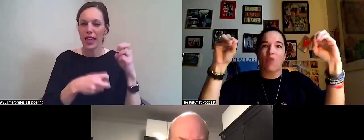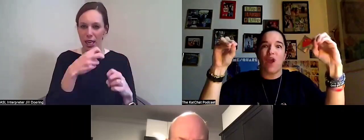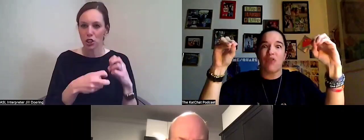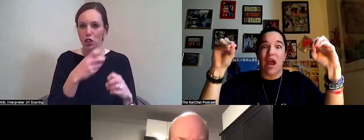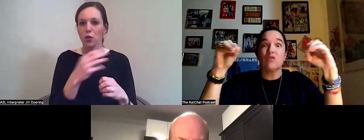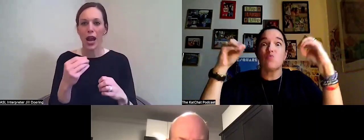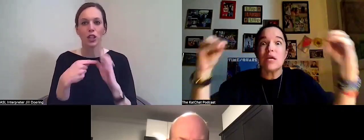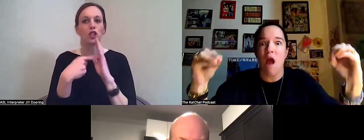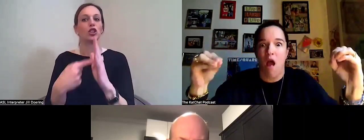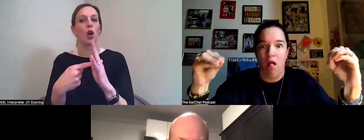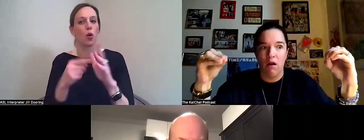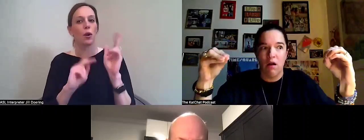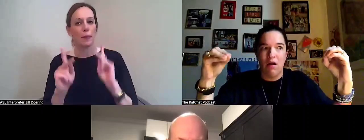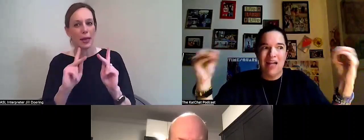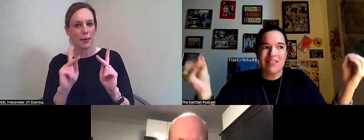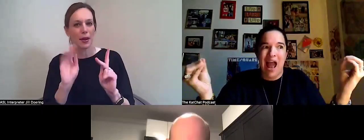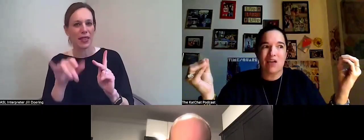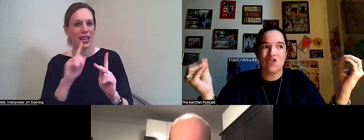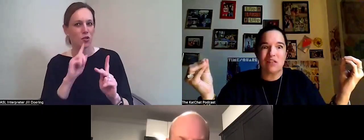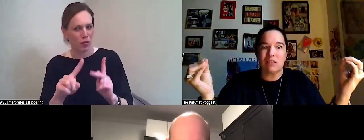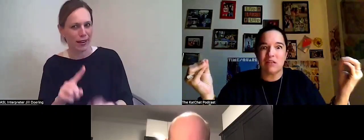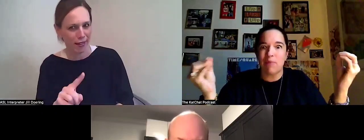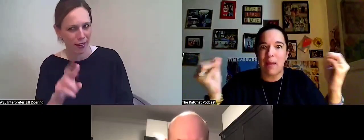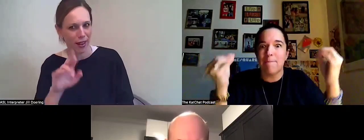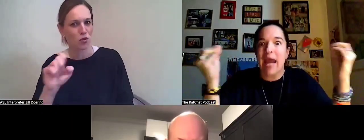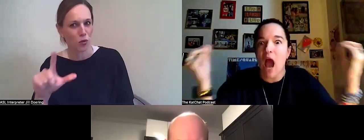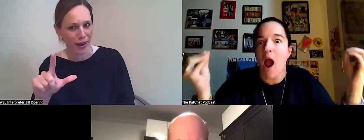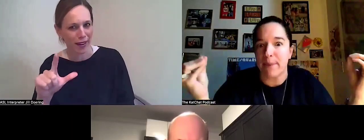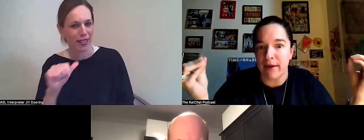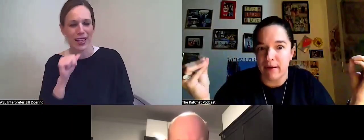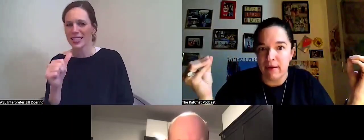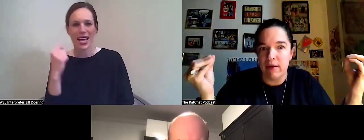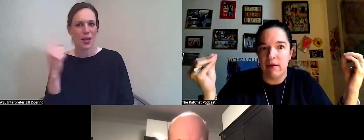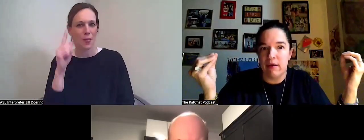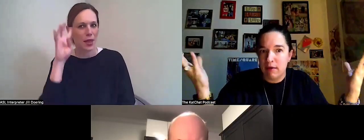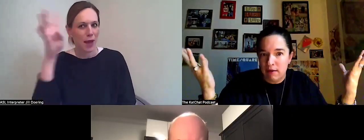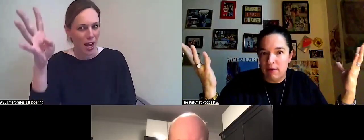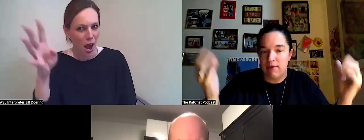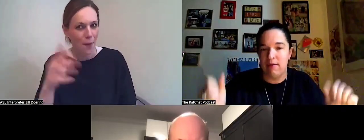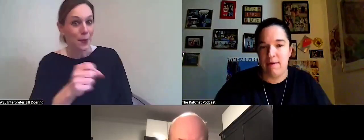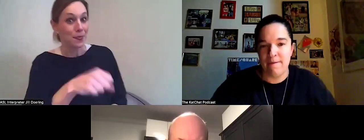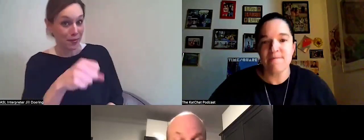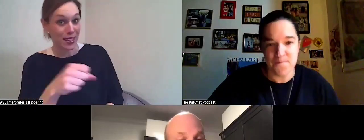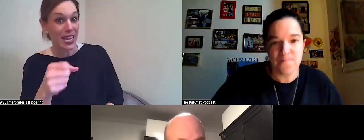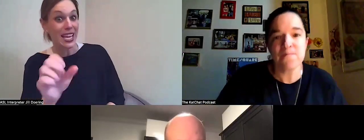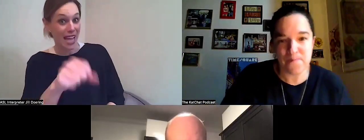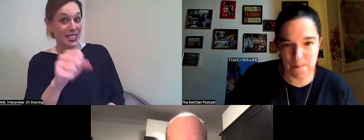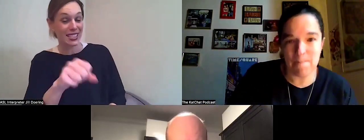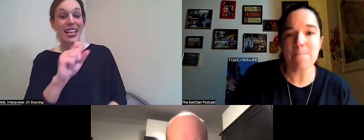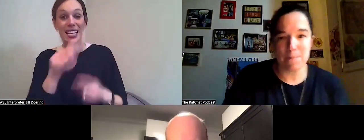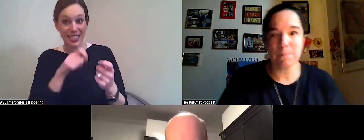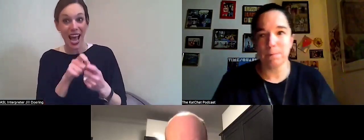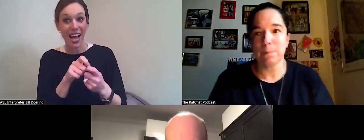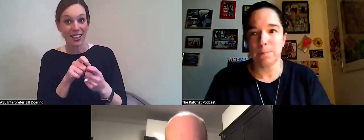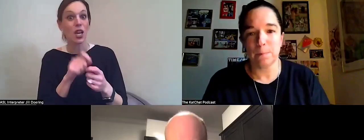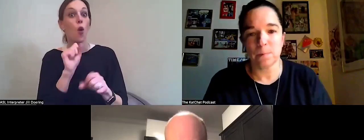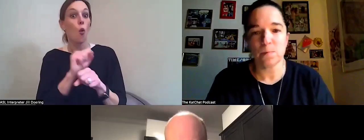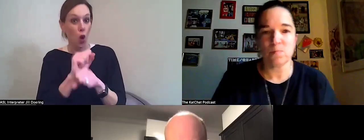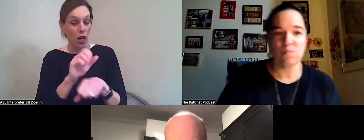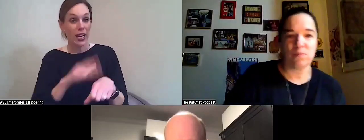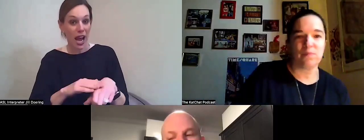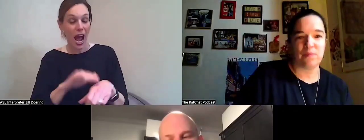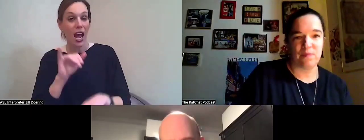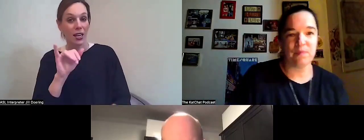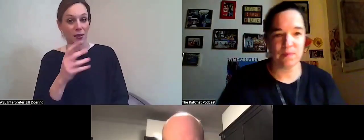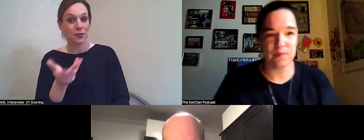people out there that it's real. It's not Yeah. just something made up. Yes, exactly. Working on